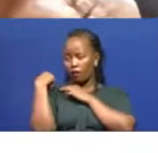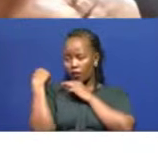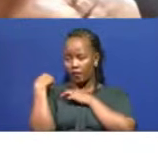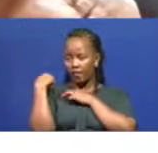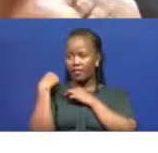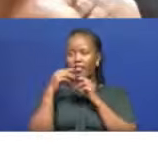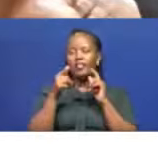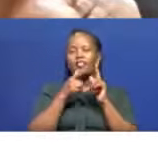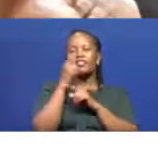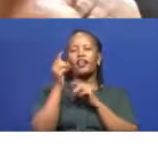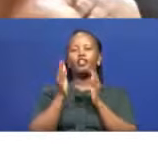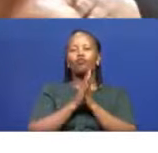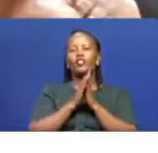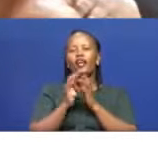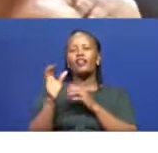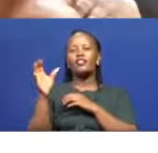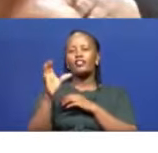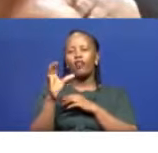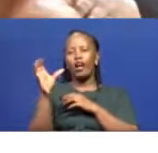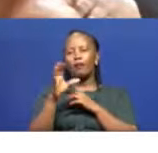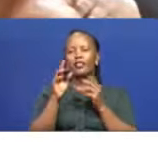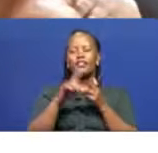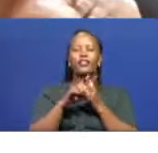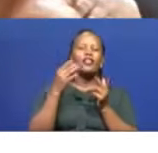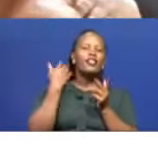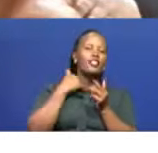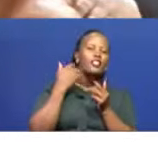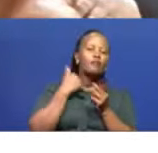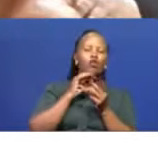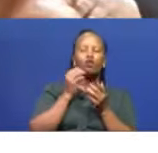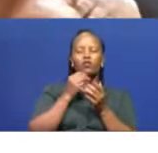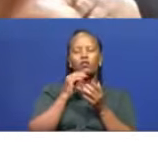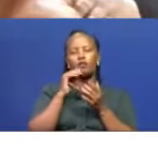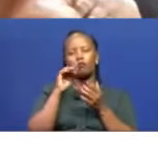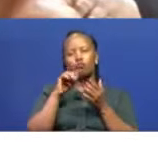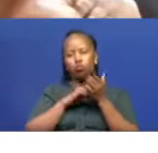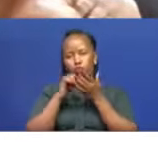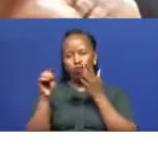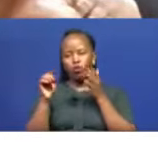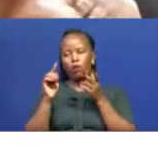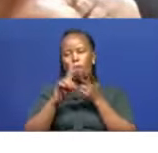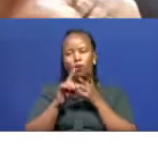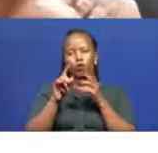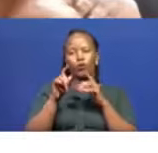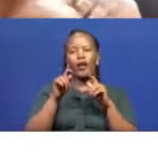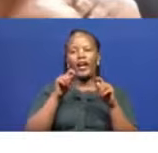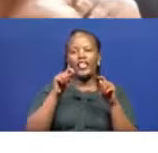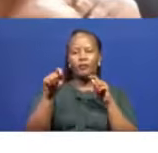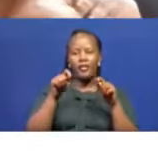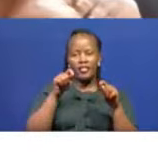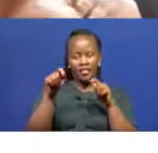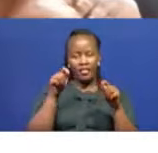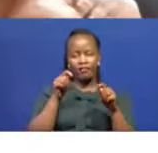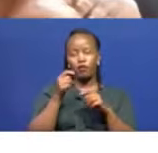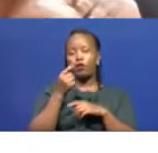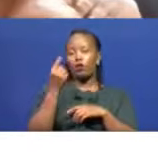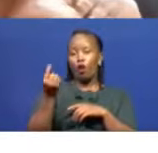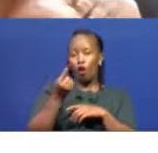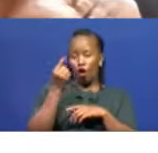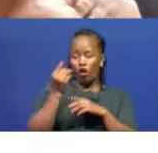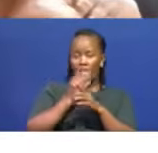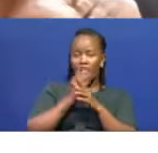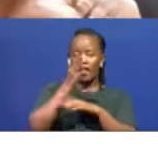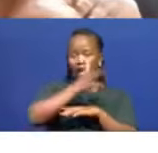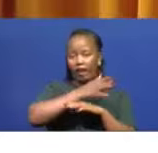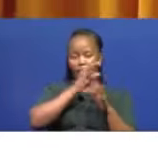beginning with civil liability, criminal prosecution, and administrative action, and only thereafter